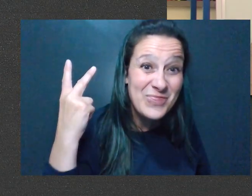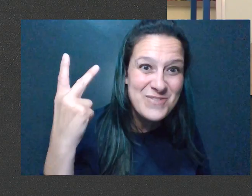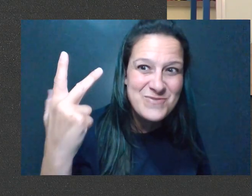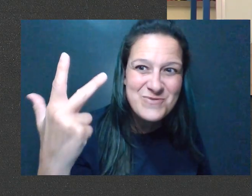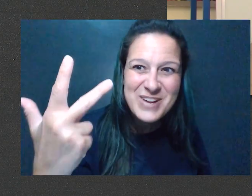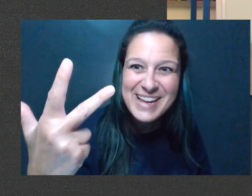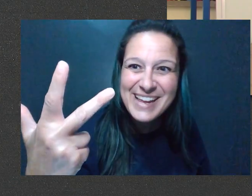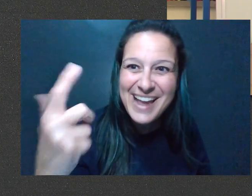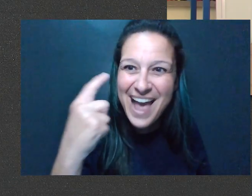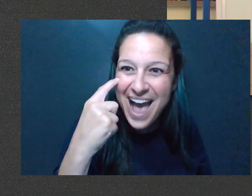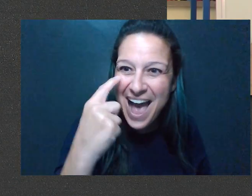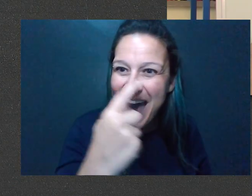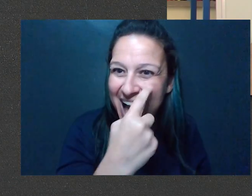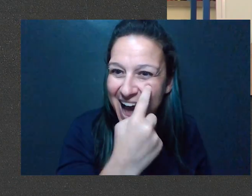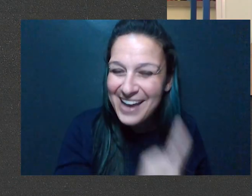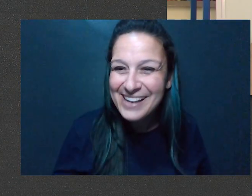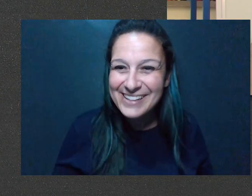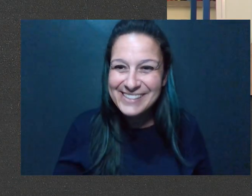3.